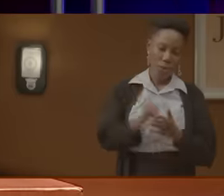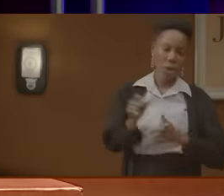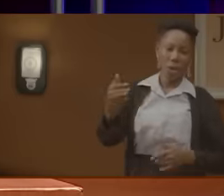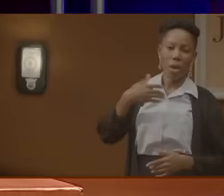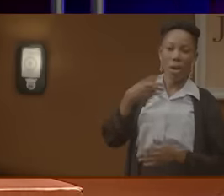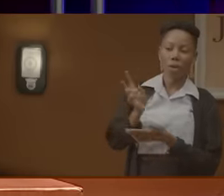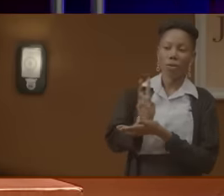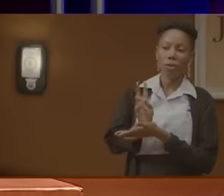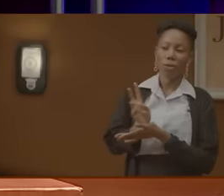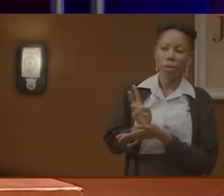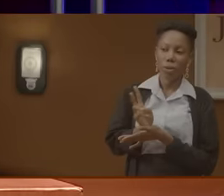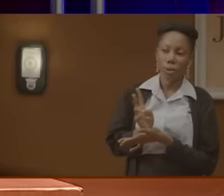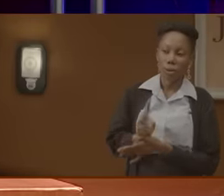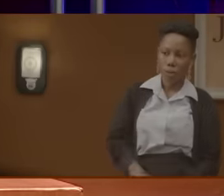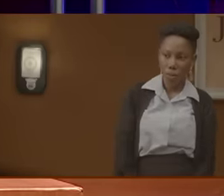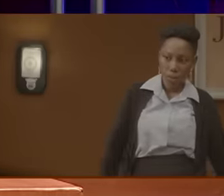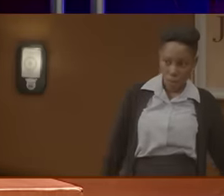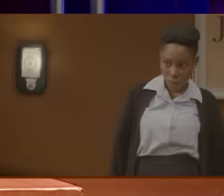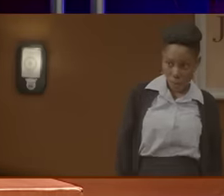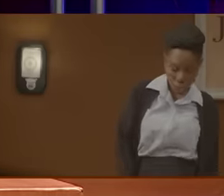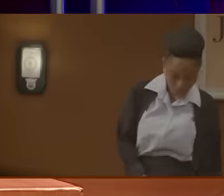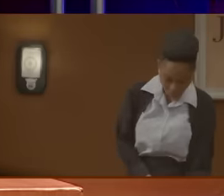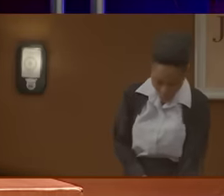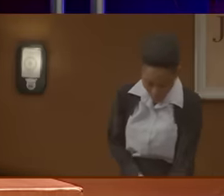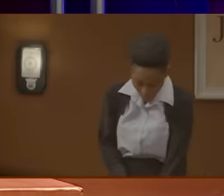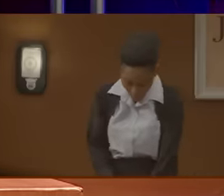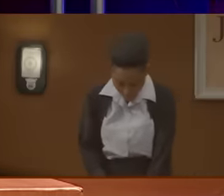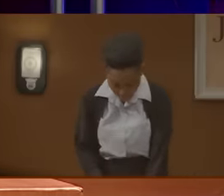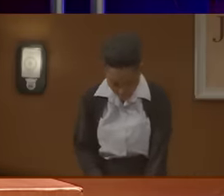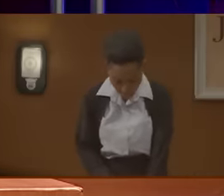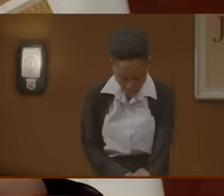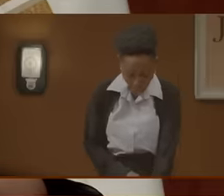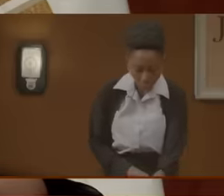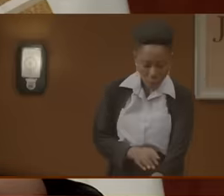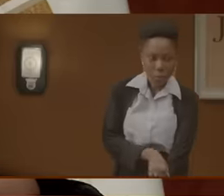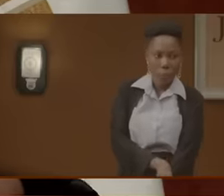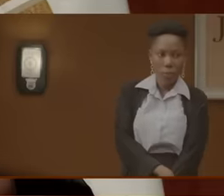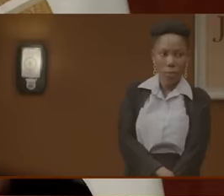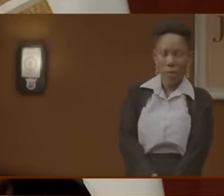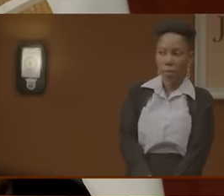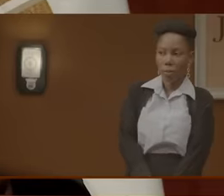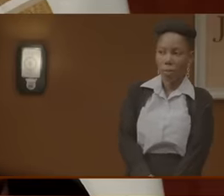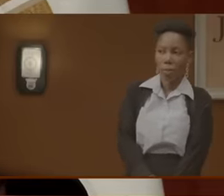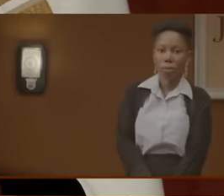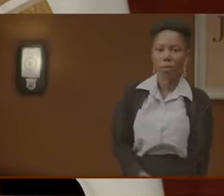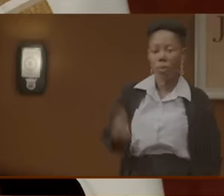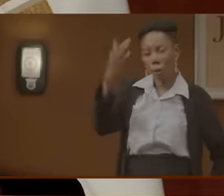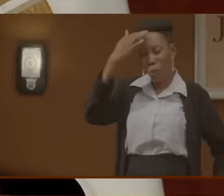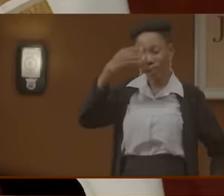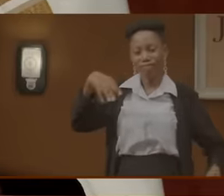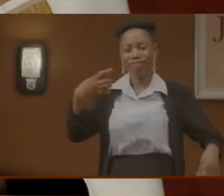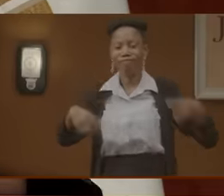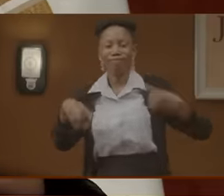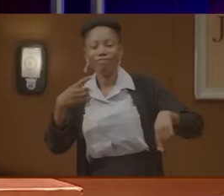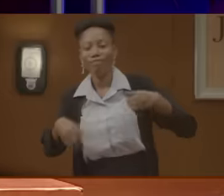the message I sent to her for a while. He's just making sure that he do the other house where he rent. No, we have passed that leg matter. So that we've passed by.